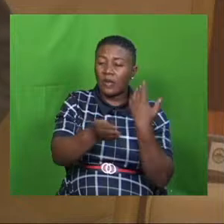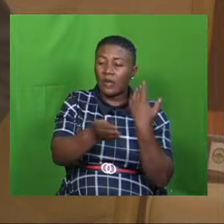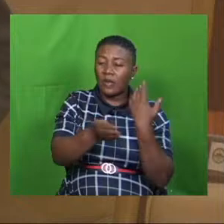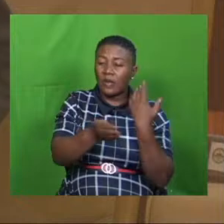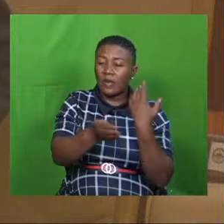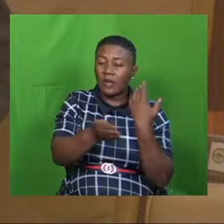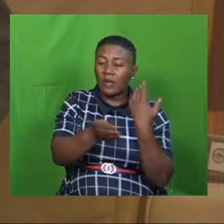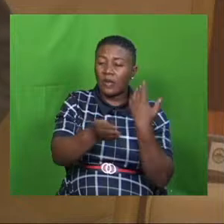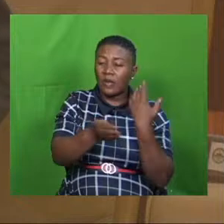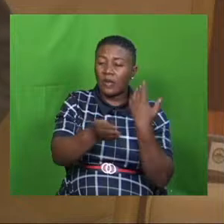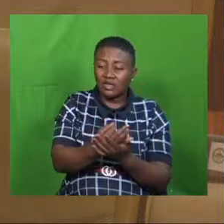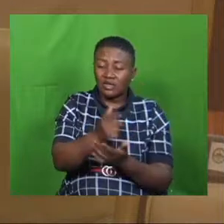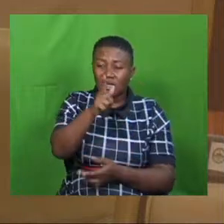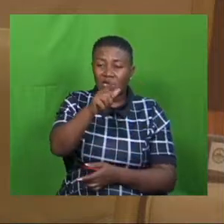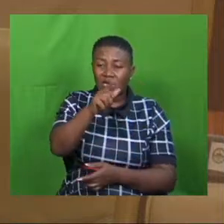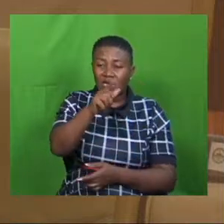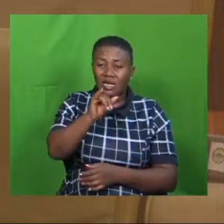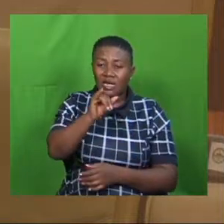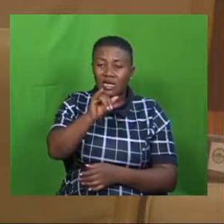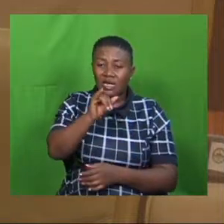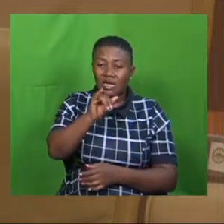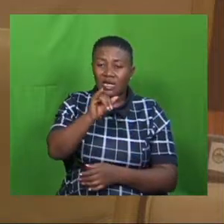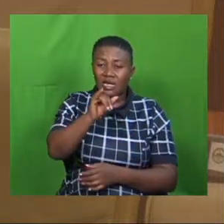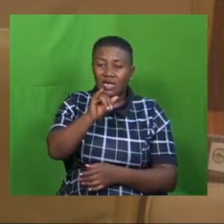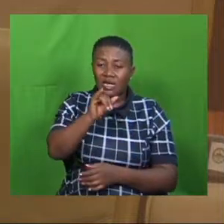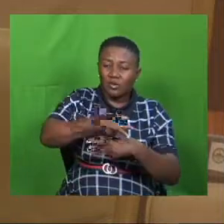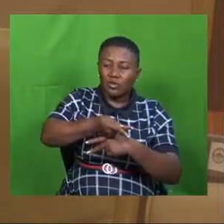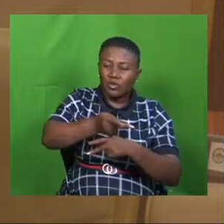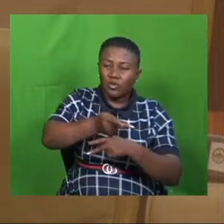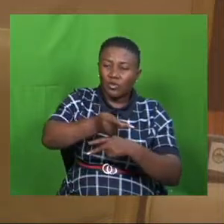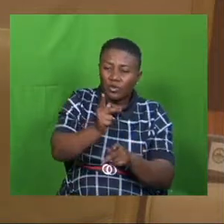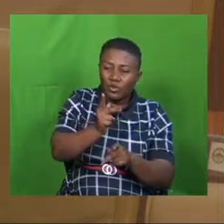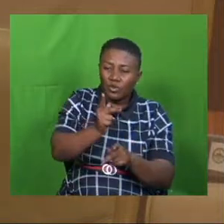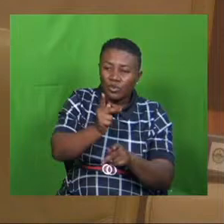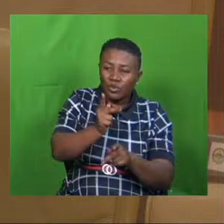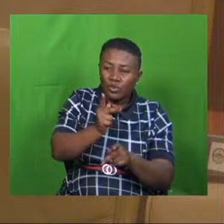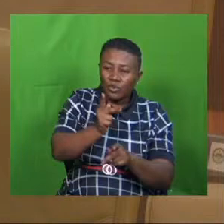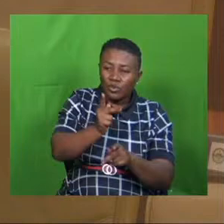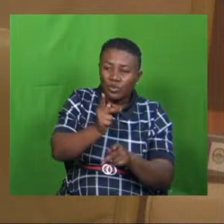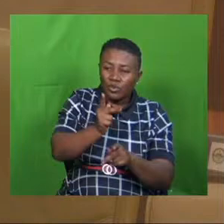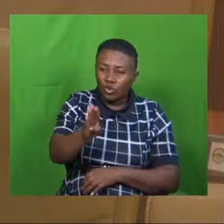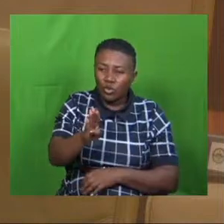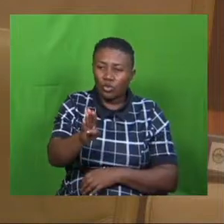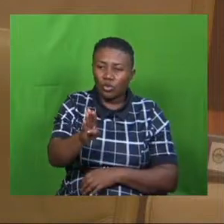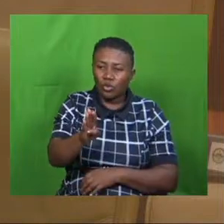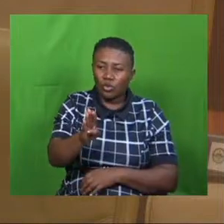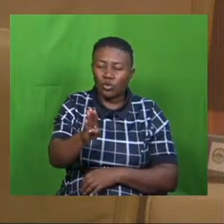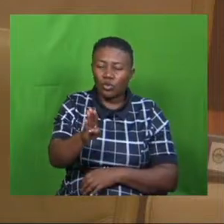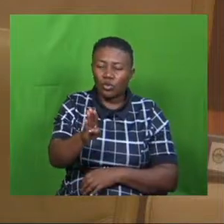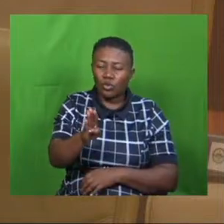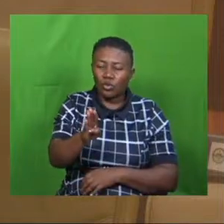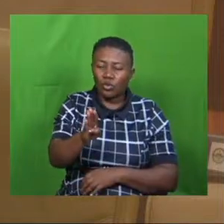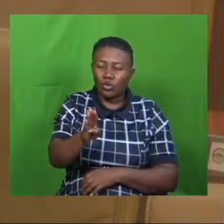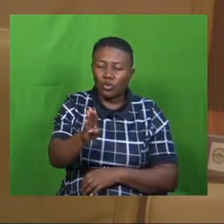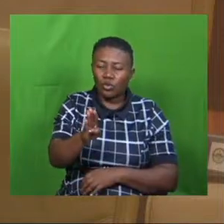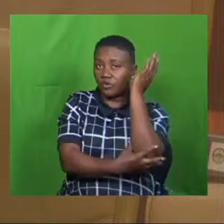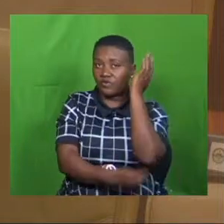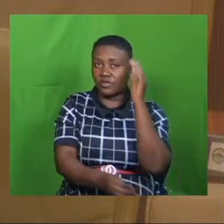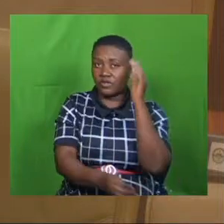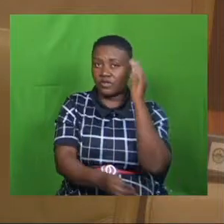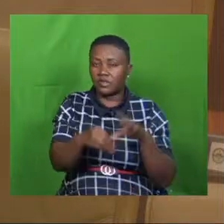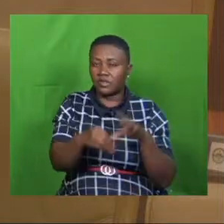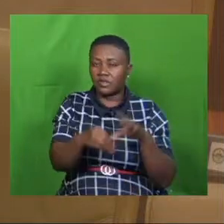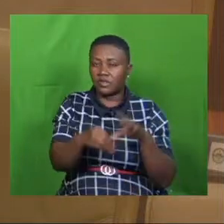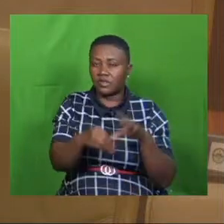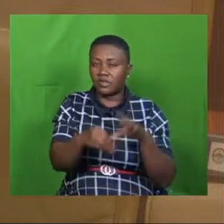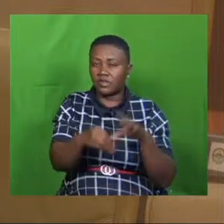to increase production, expand trade, create jobs, and reduce poverty in Ghana.